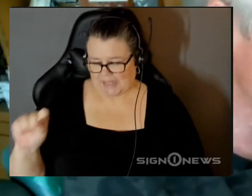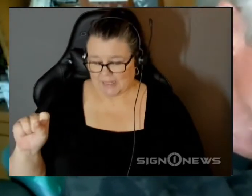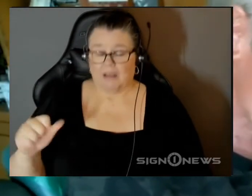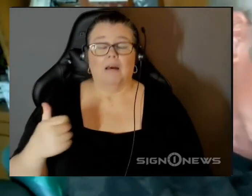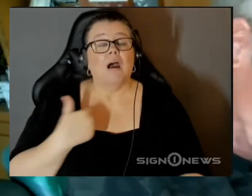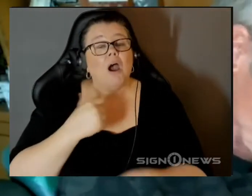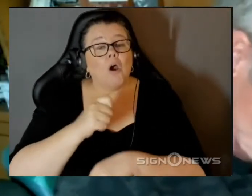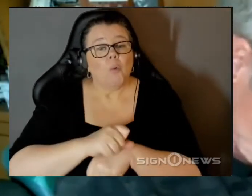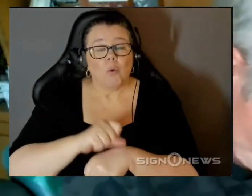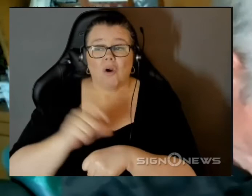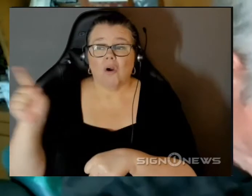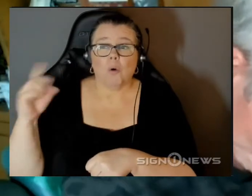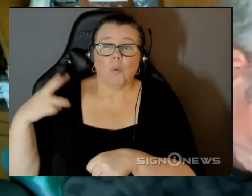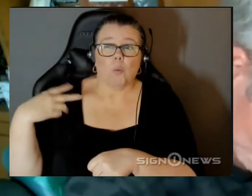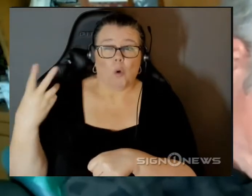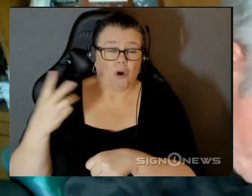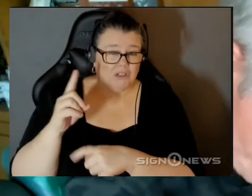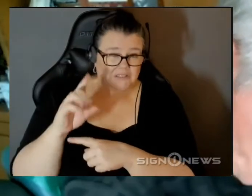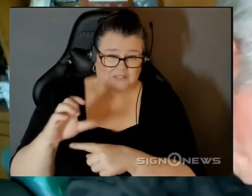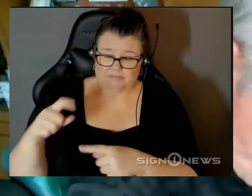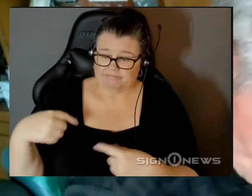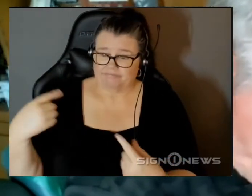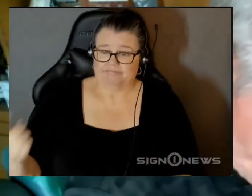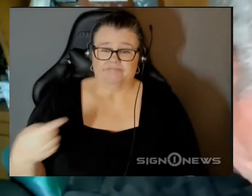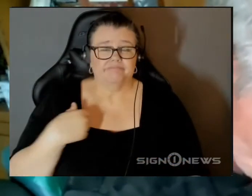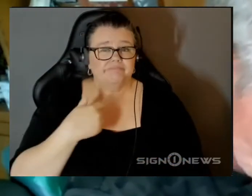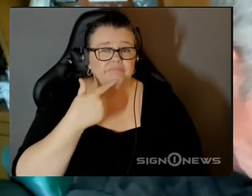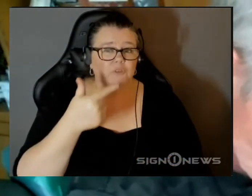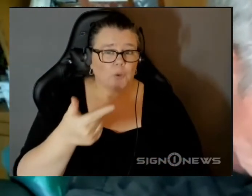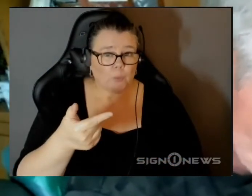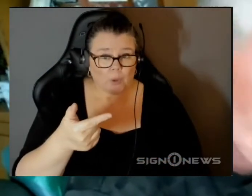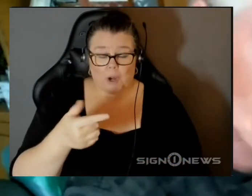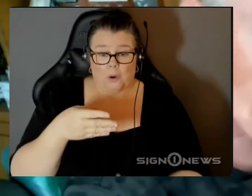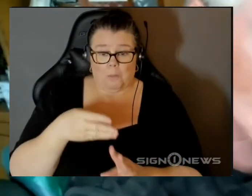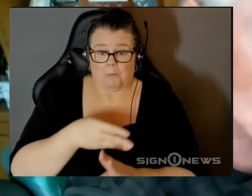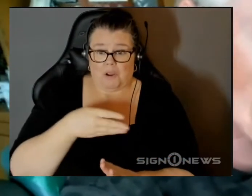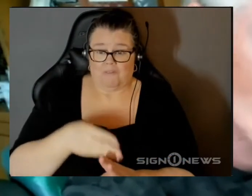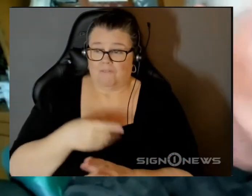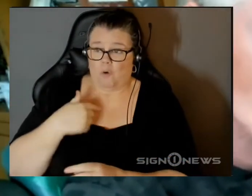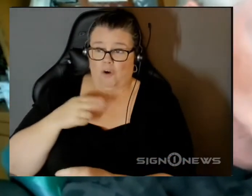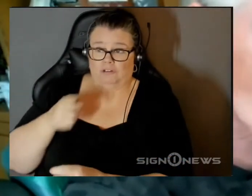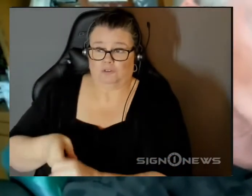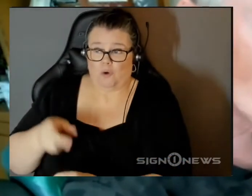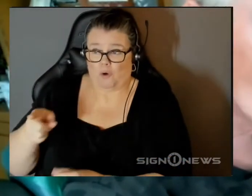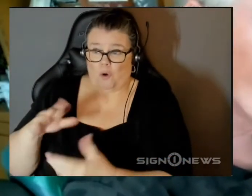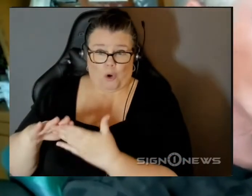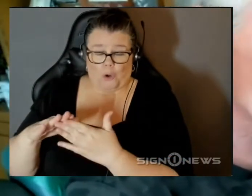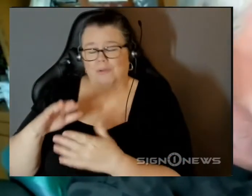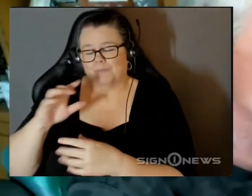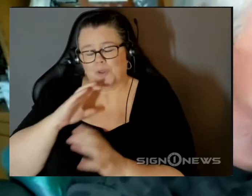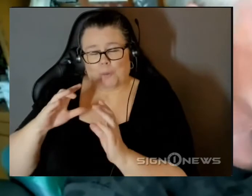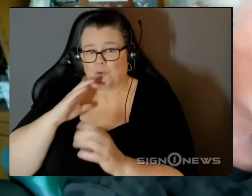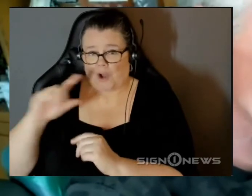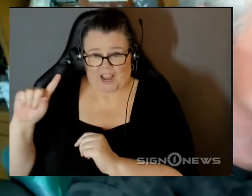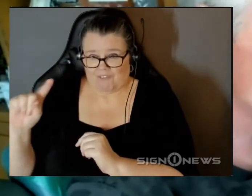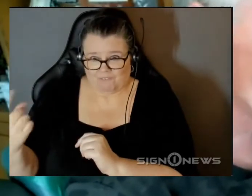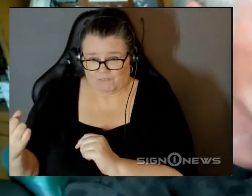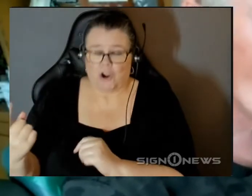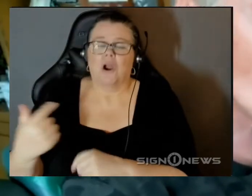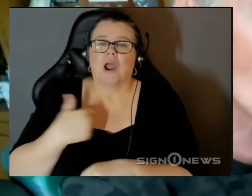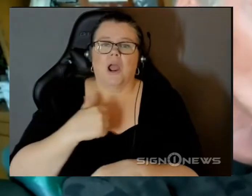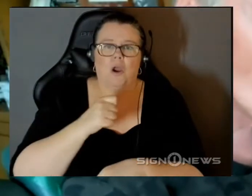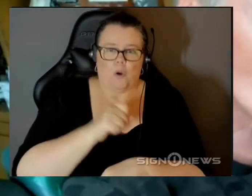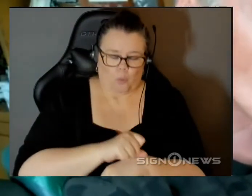21. Before joining Communication First, my career included working on the passage of the Americans with